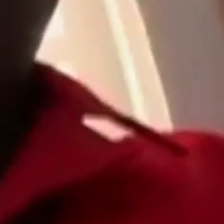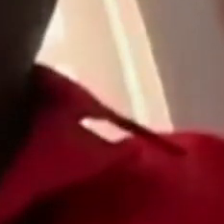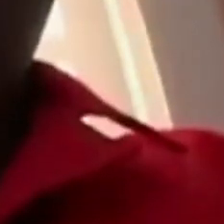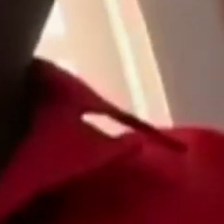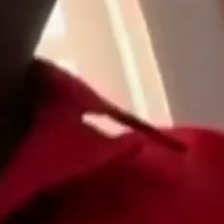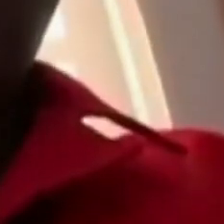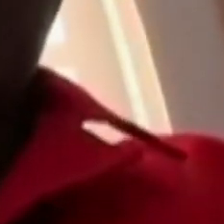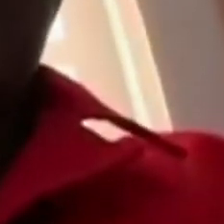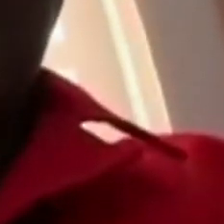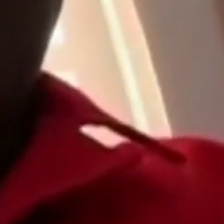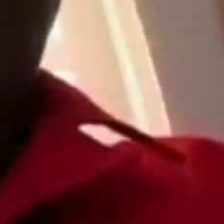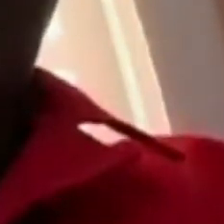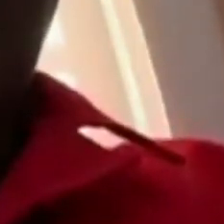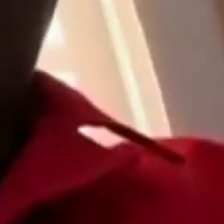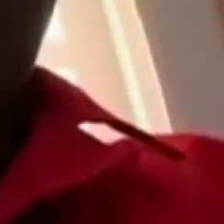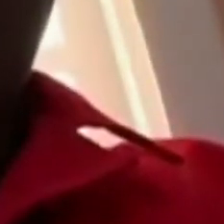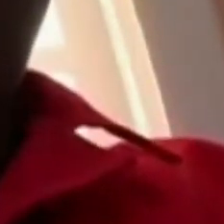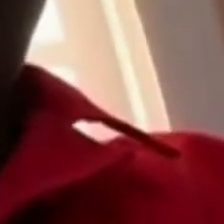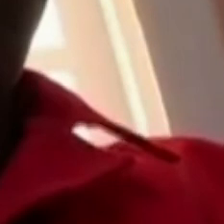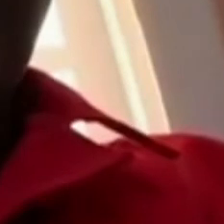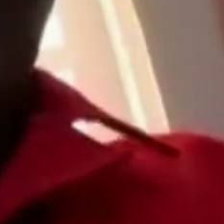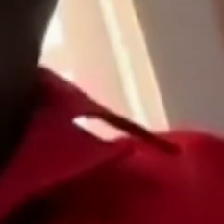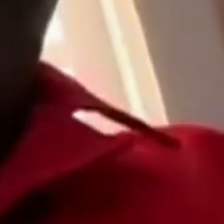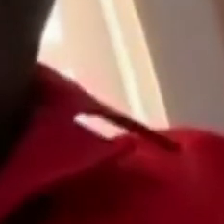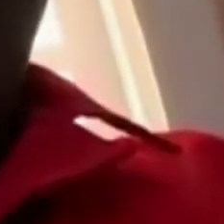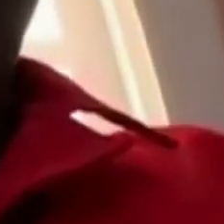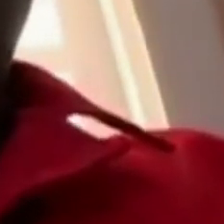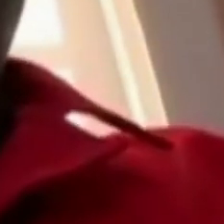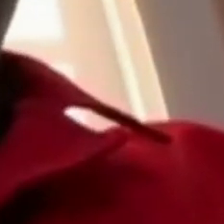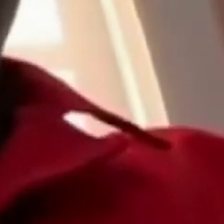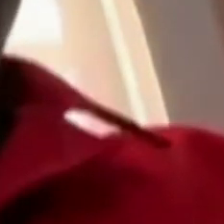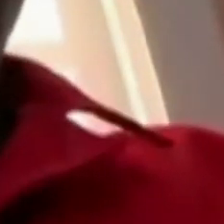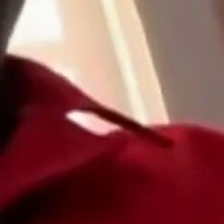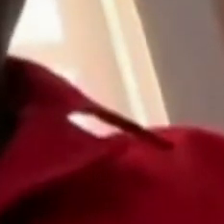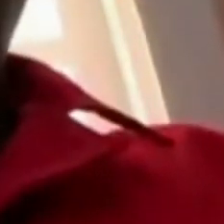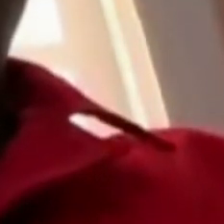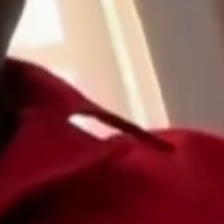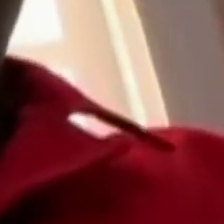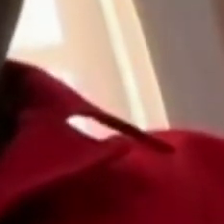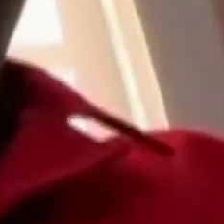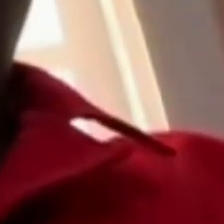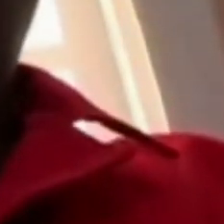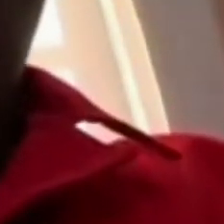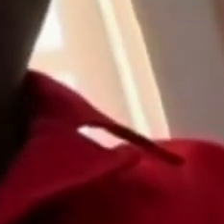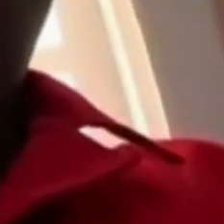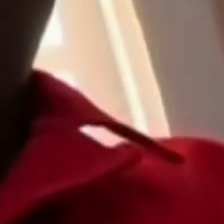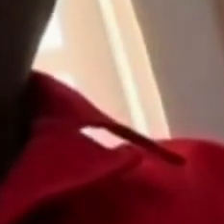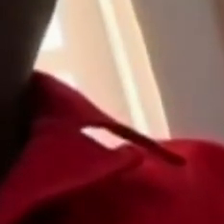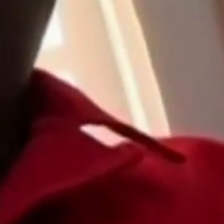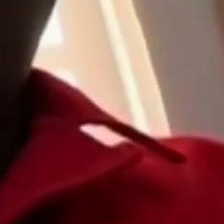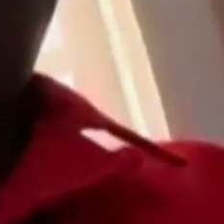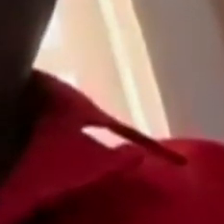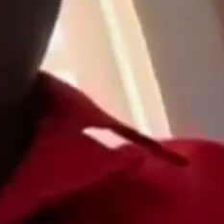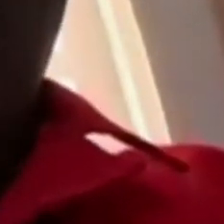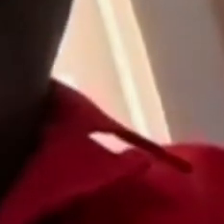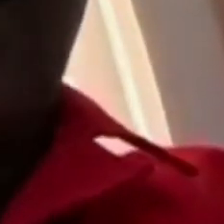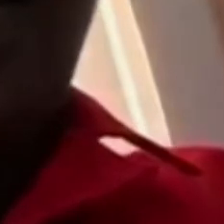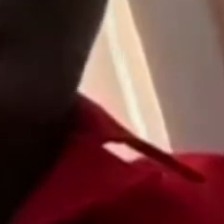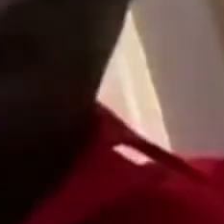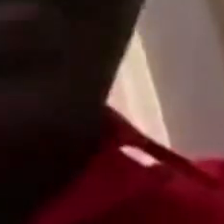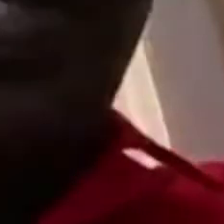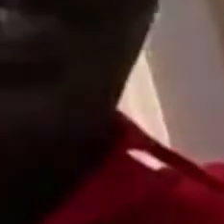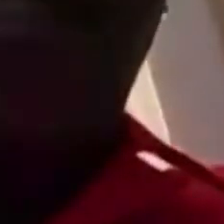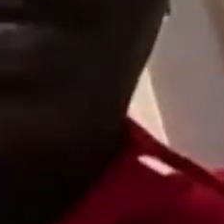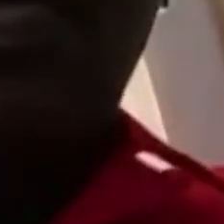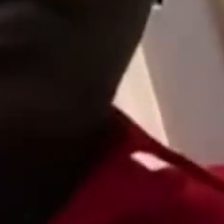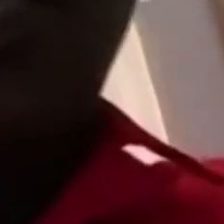such kind of abuse of resources is encouraged. Minister, did you at any point make the